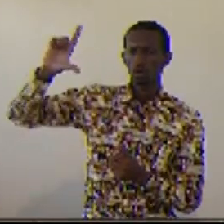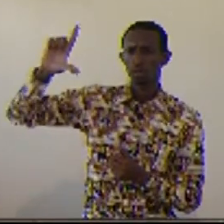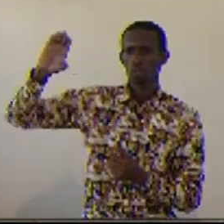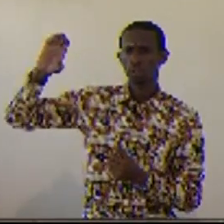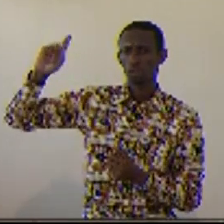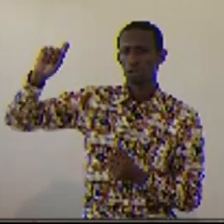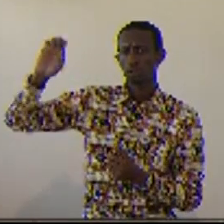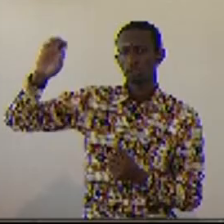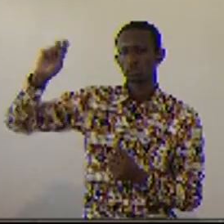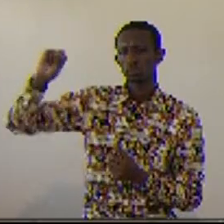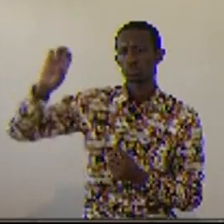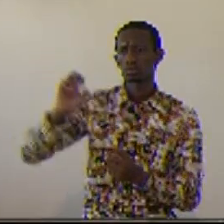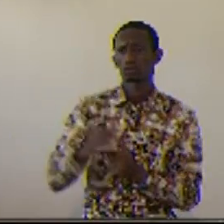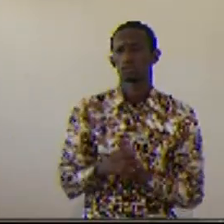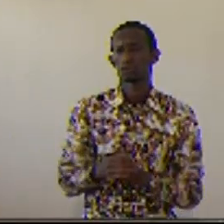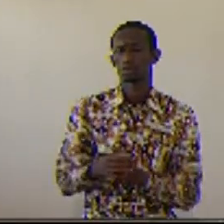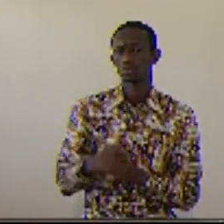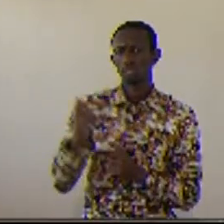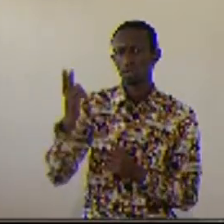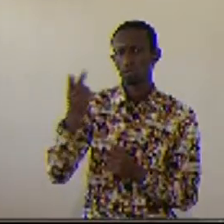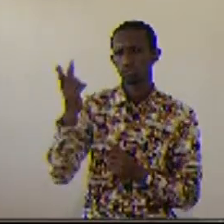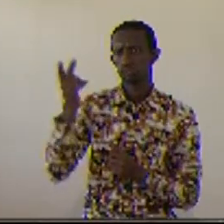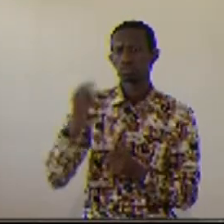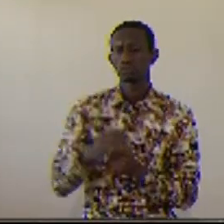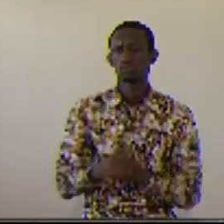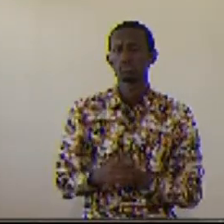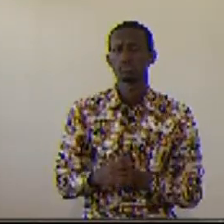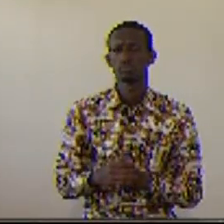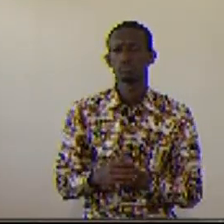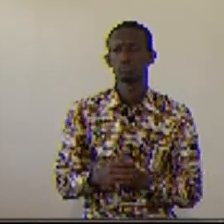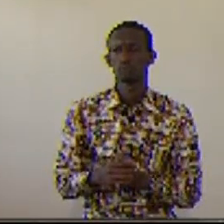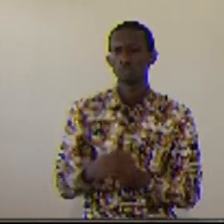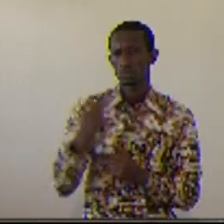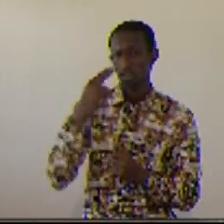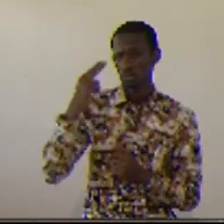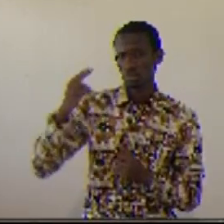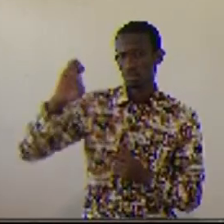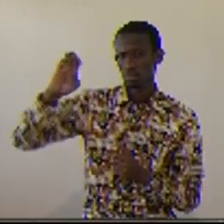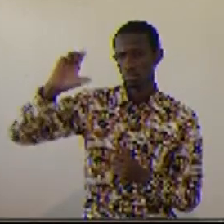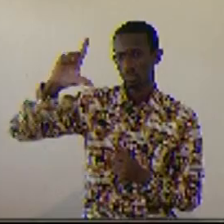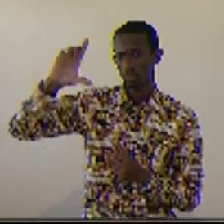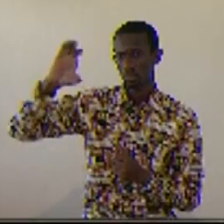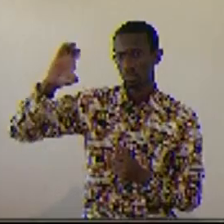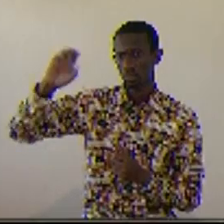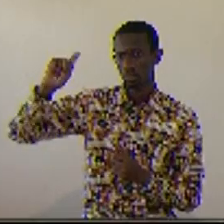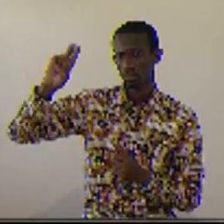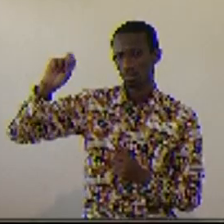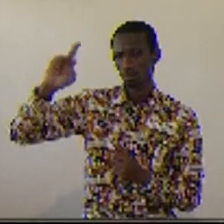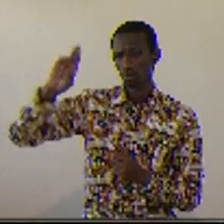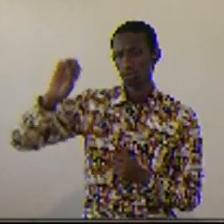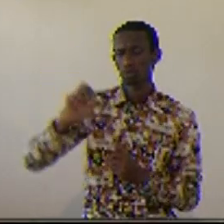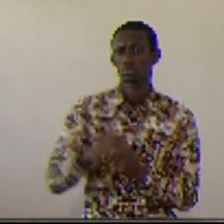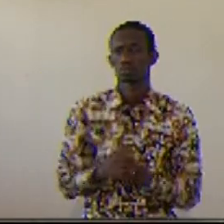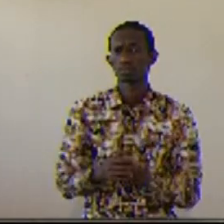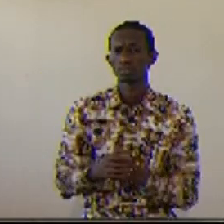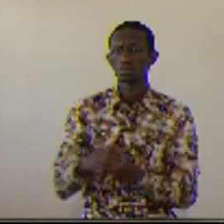Because we said there are these electrons here. So these electrons in the p orbital